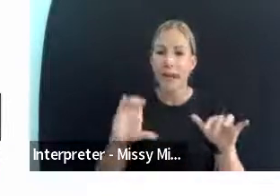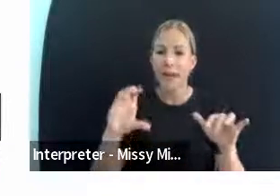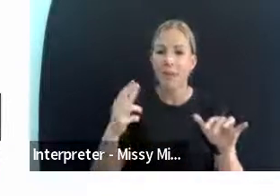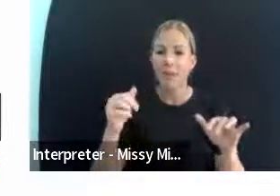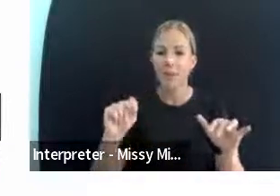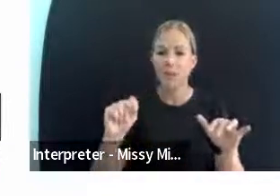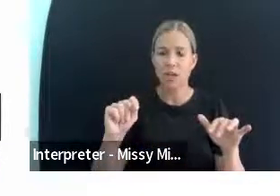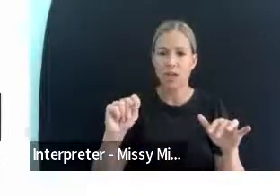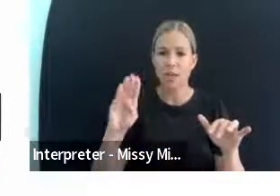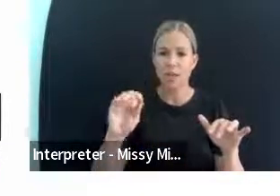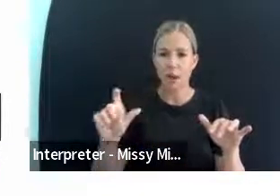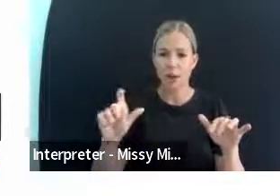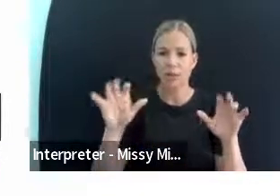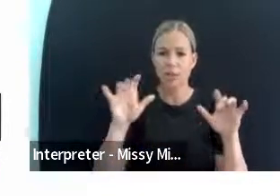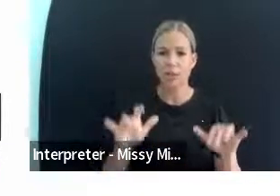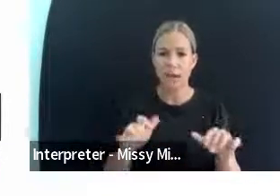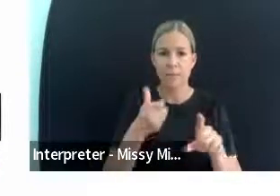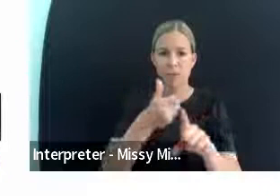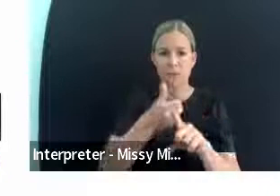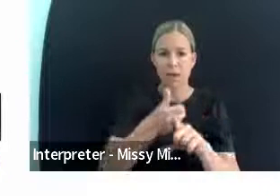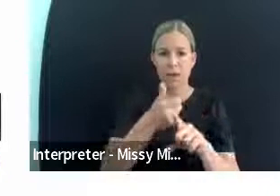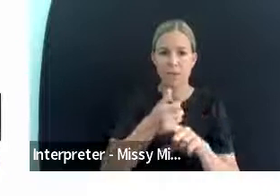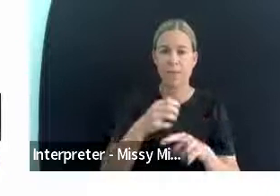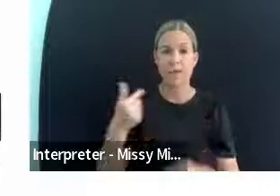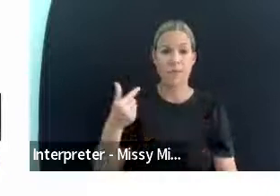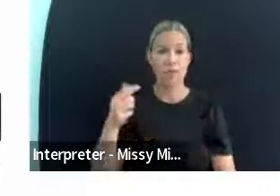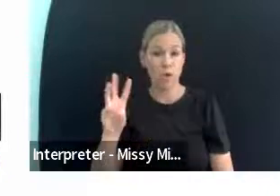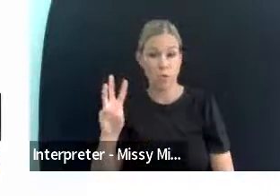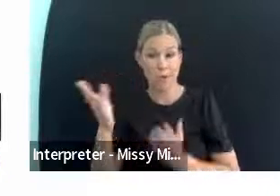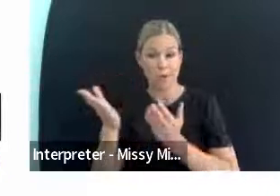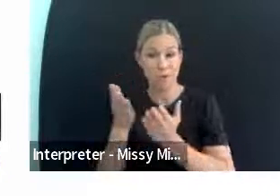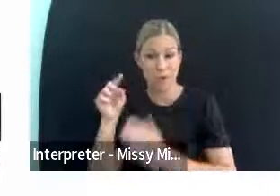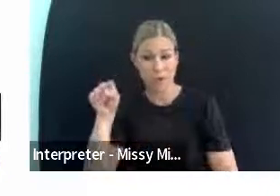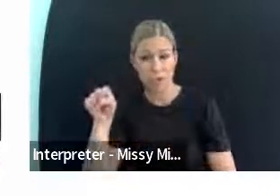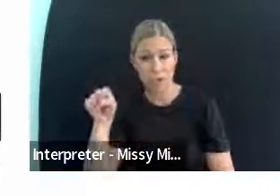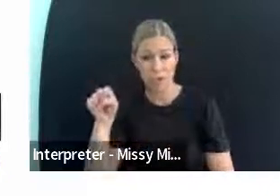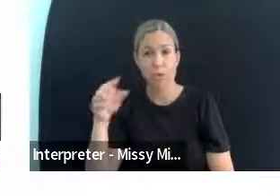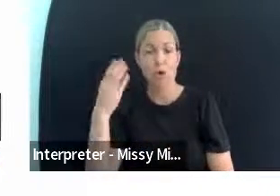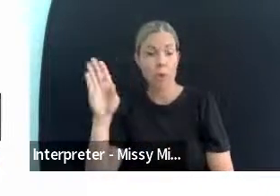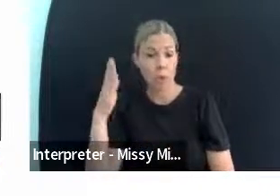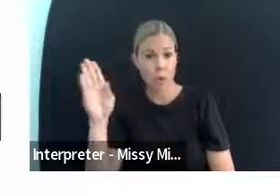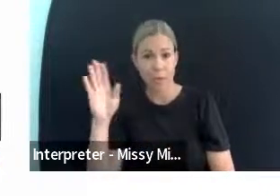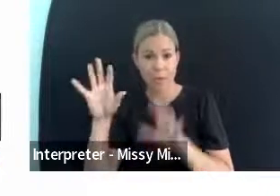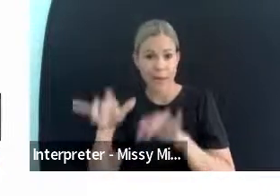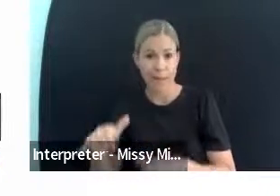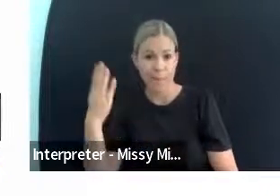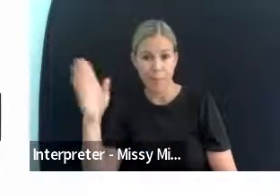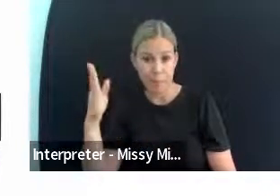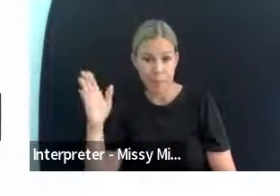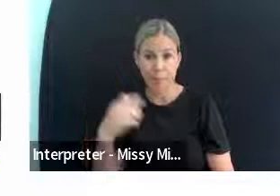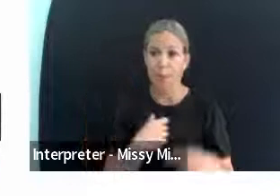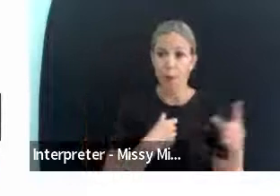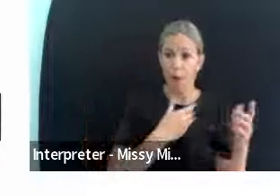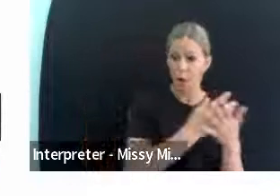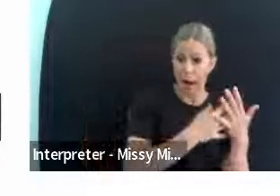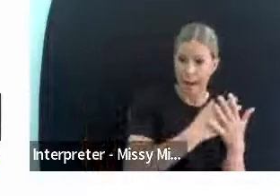either type, if you're Goodwill is your service provider, type Goodwill, or just type blue. Just type blue or gray if that's easier for